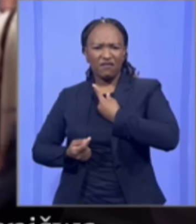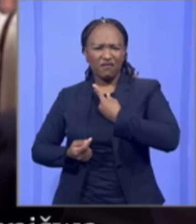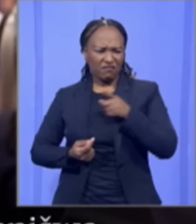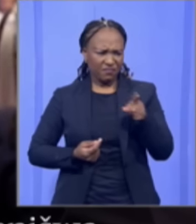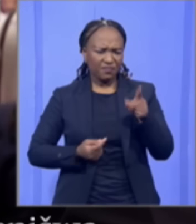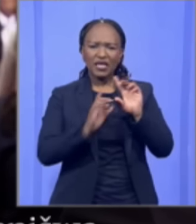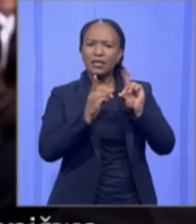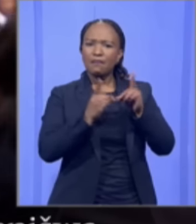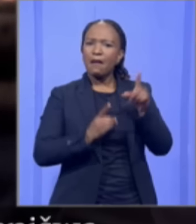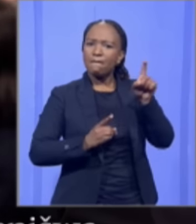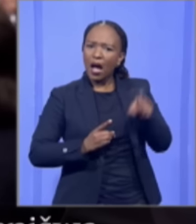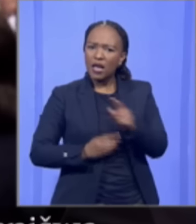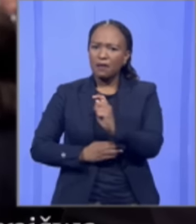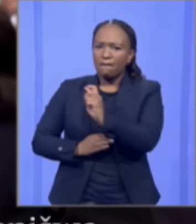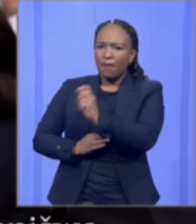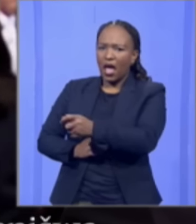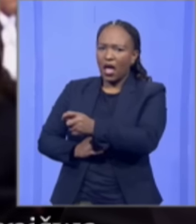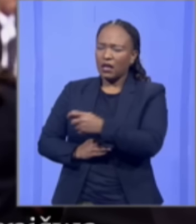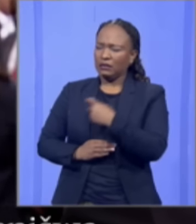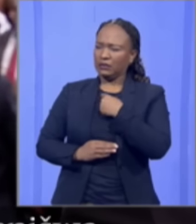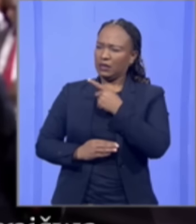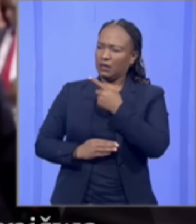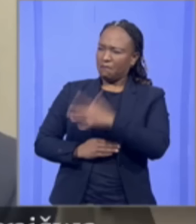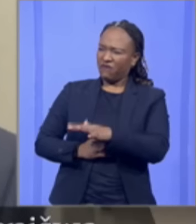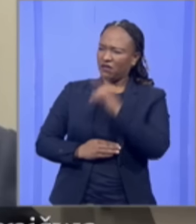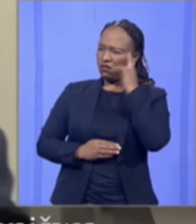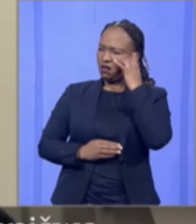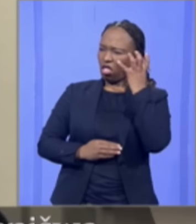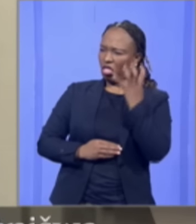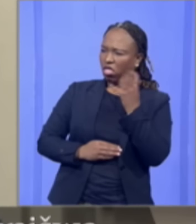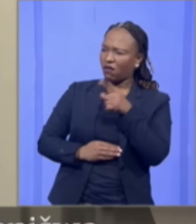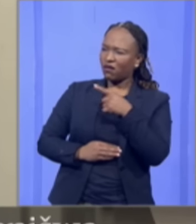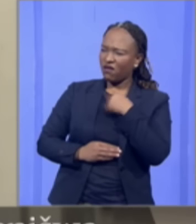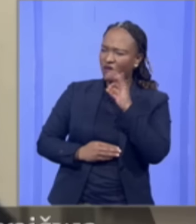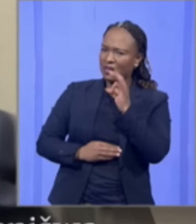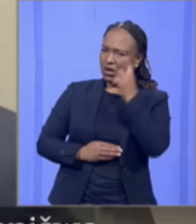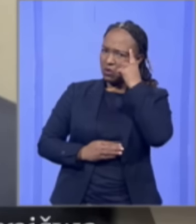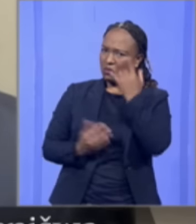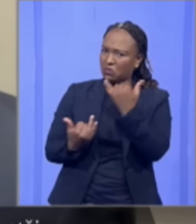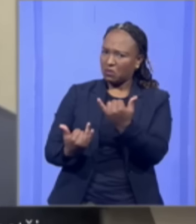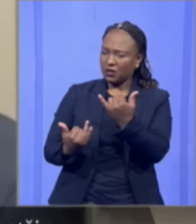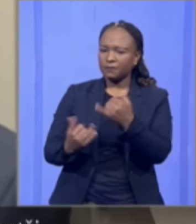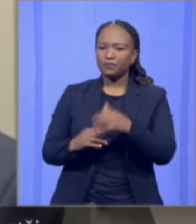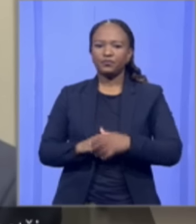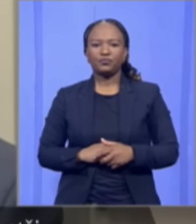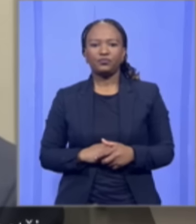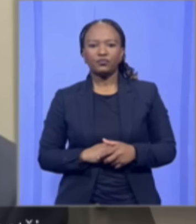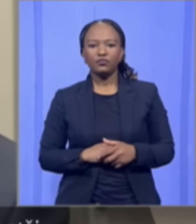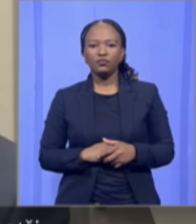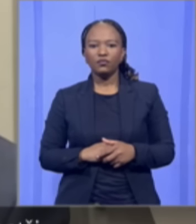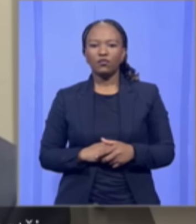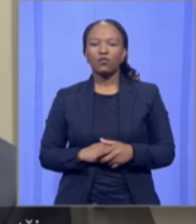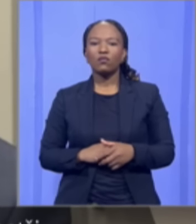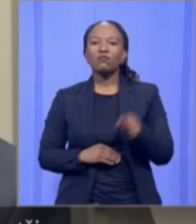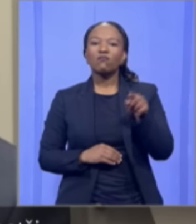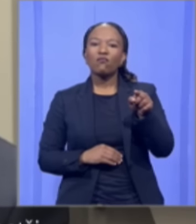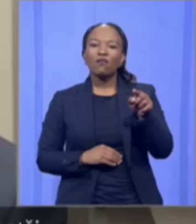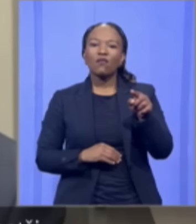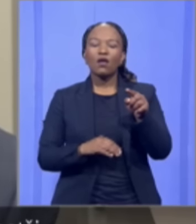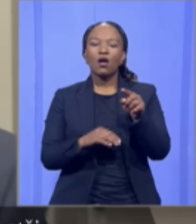priorities. I need answers. I've asked them immediately today at 3 o'clock. We are going to be ultra aggressive in the rollout of renewable